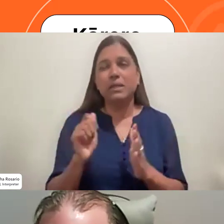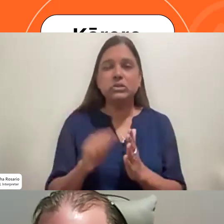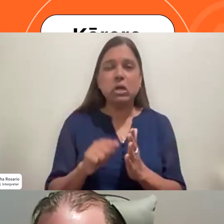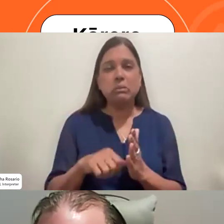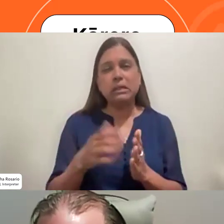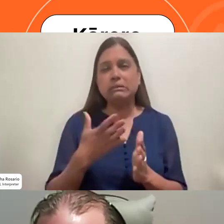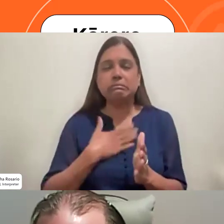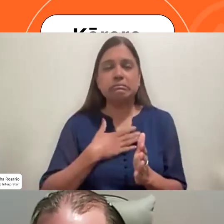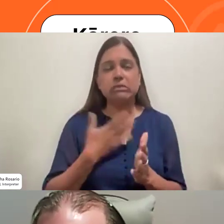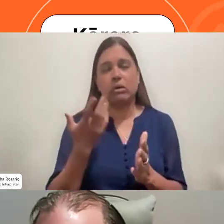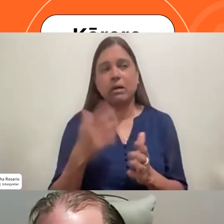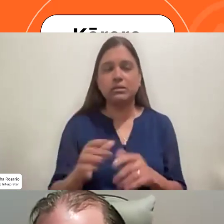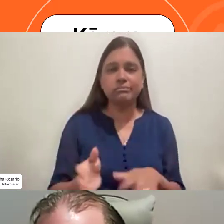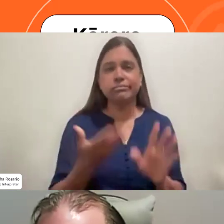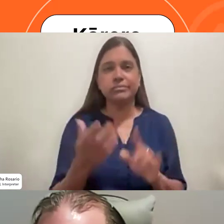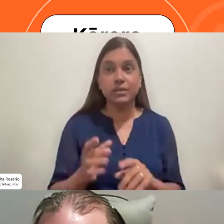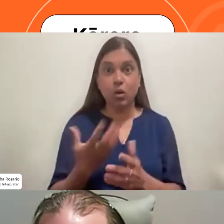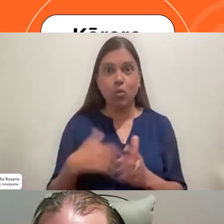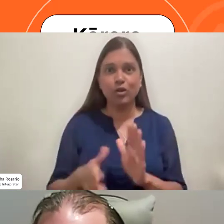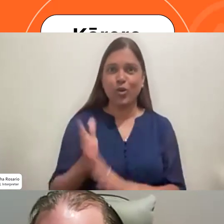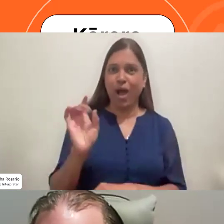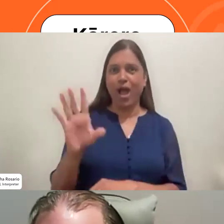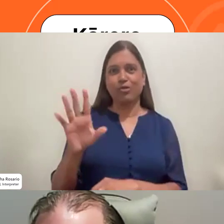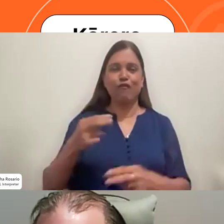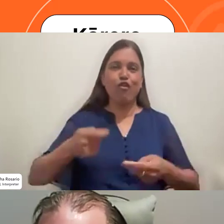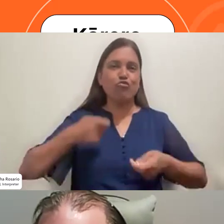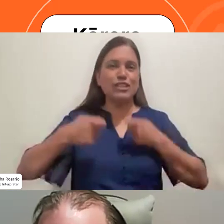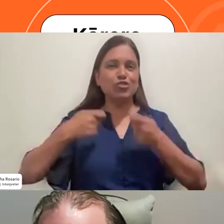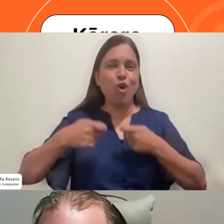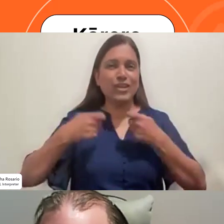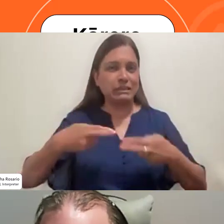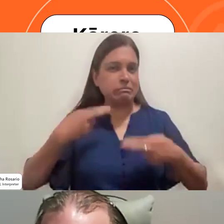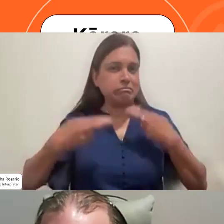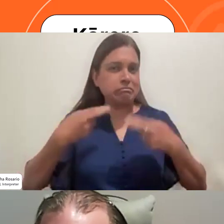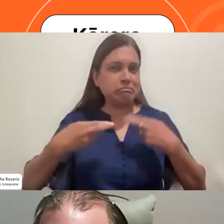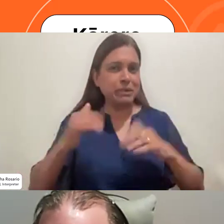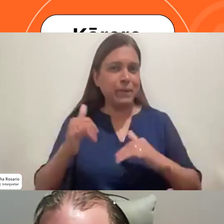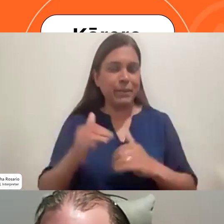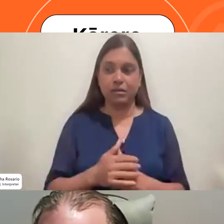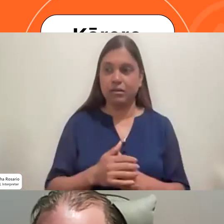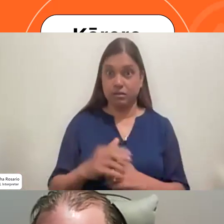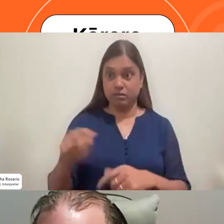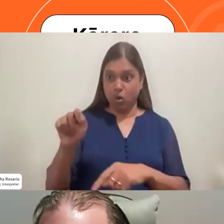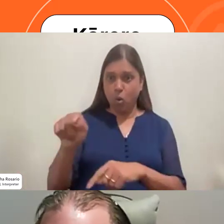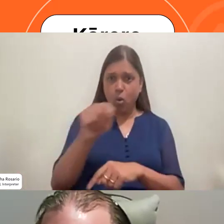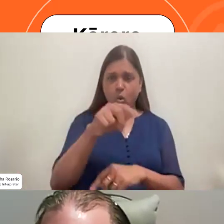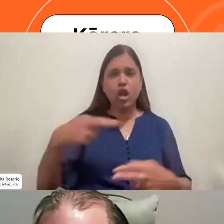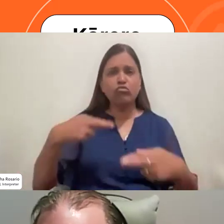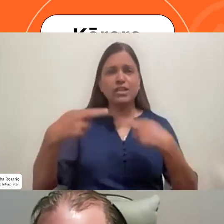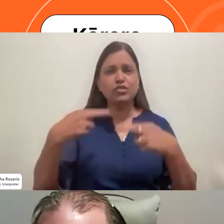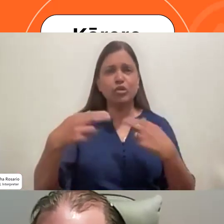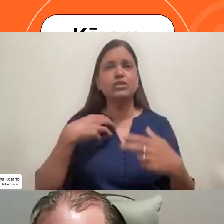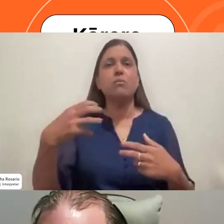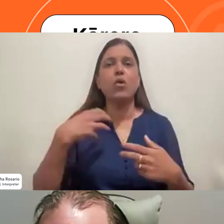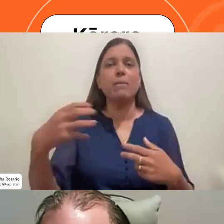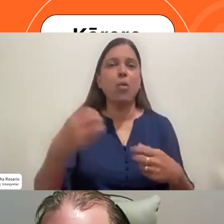and socialize and have dinner out. There's a lot more now restaurants and that having an online presence, which is great,